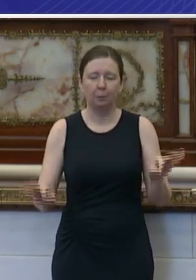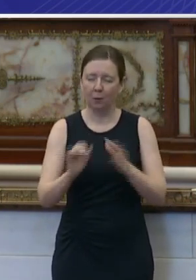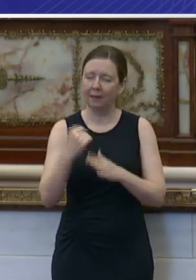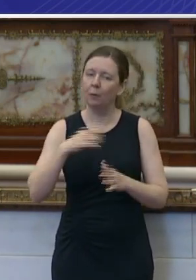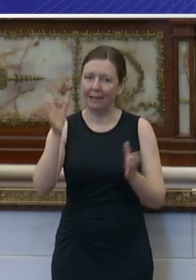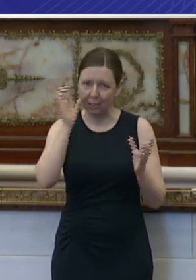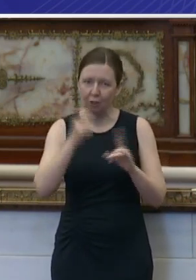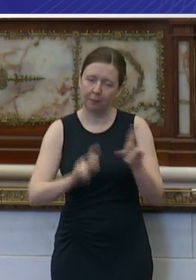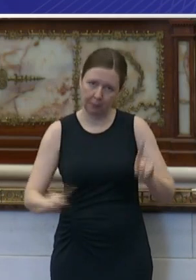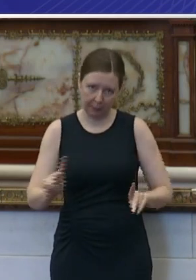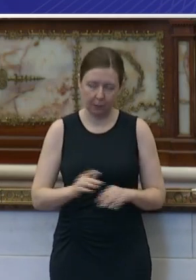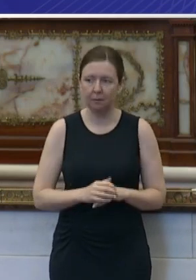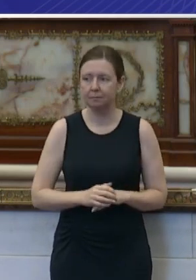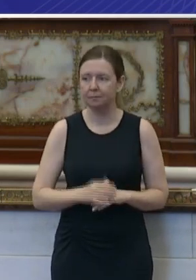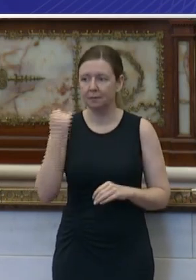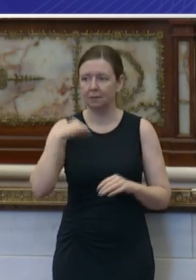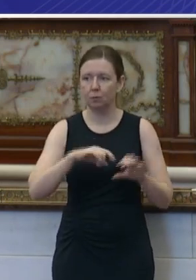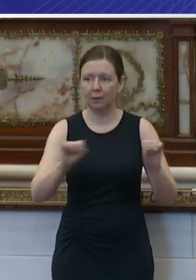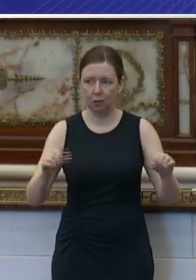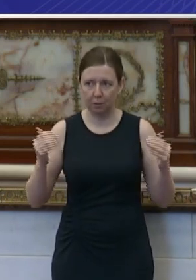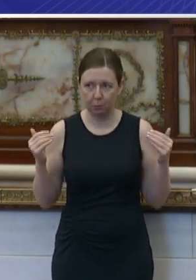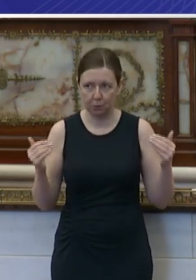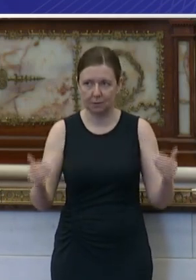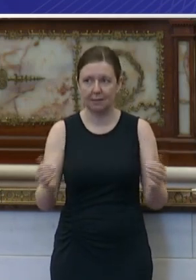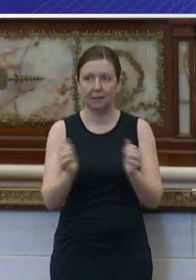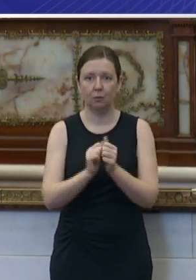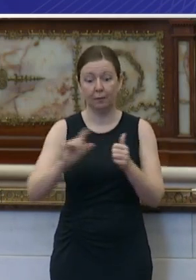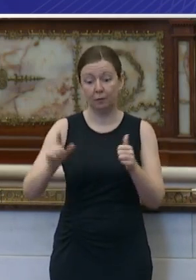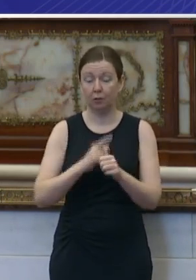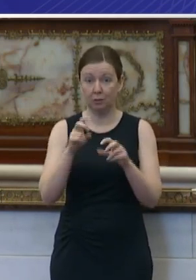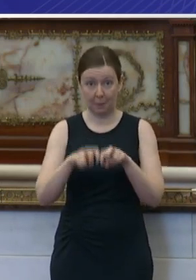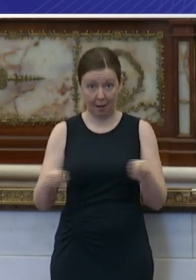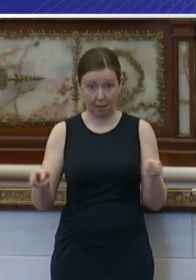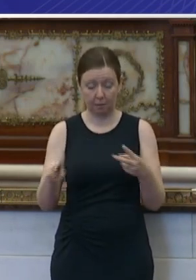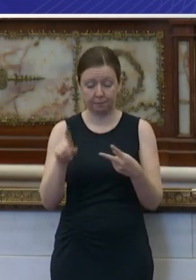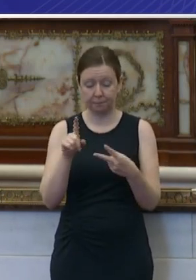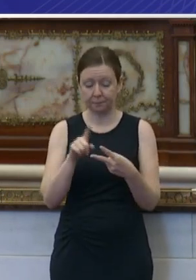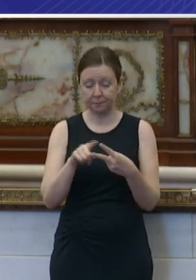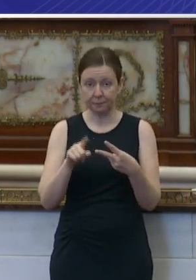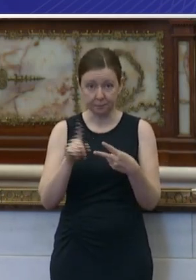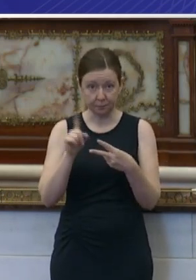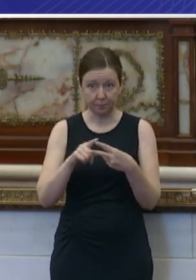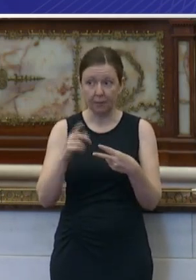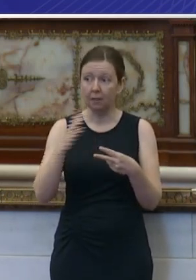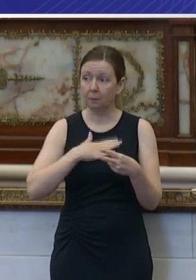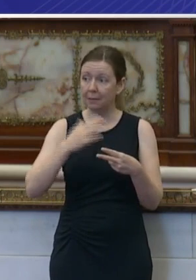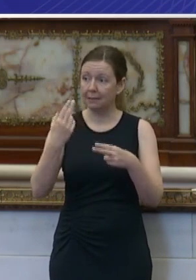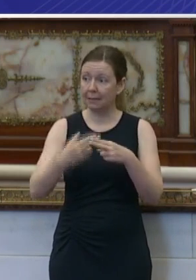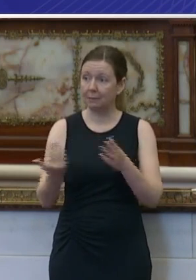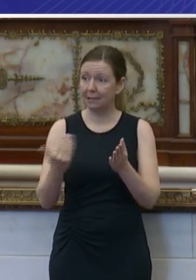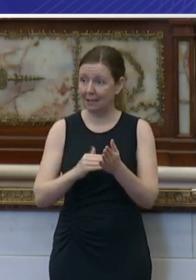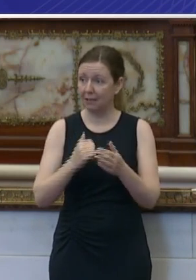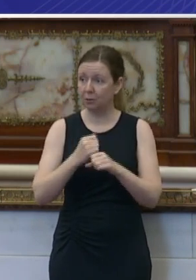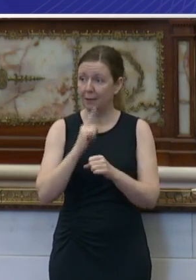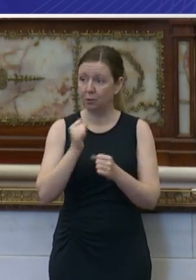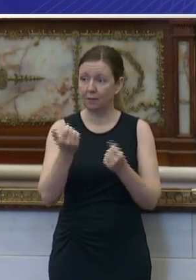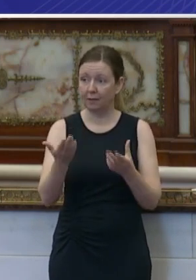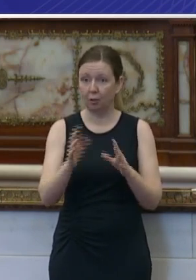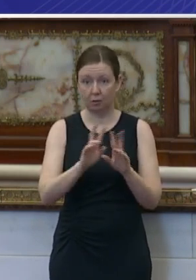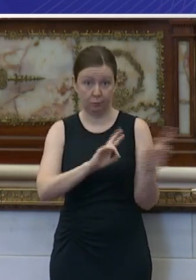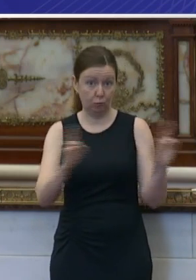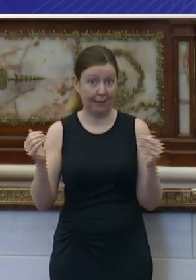people. So if we could proceed with the first panel, and if the clerk could recall their names again, just to make sure that they're in